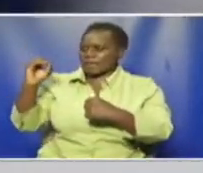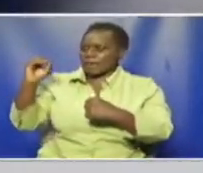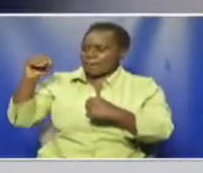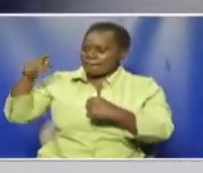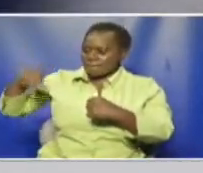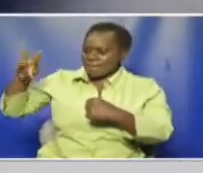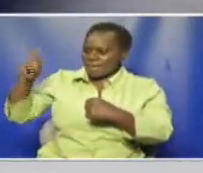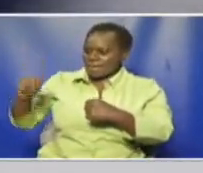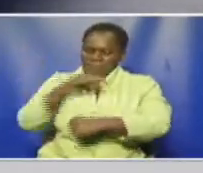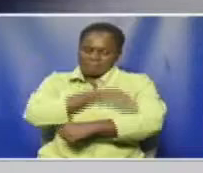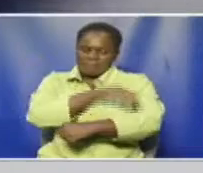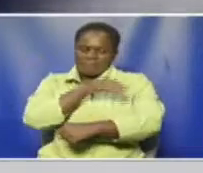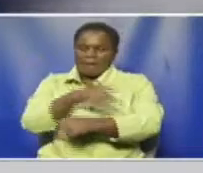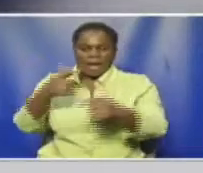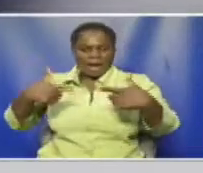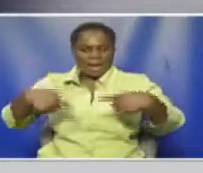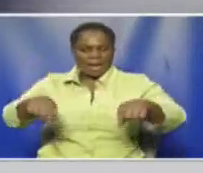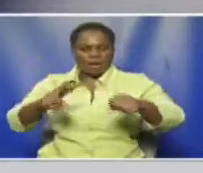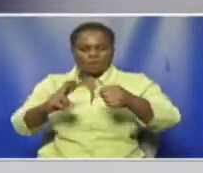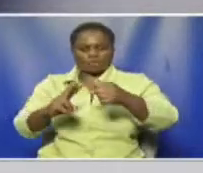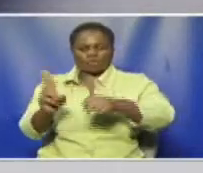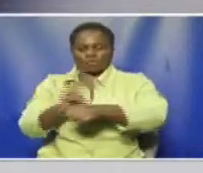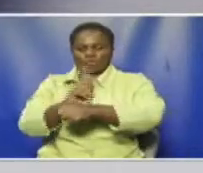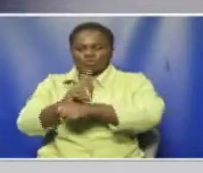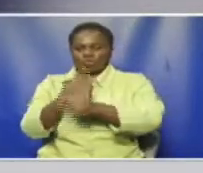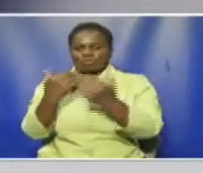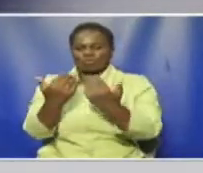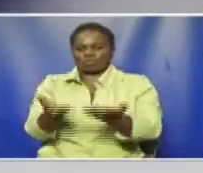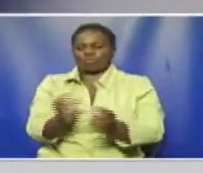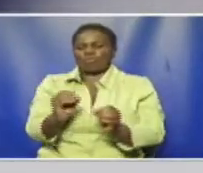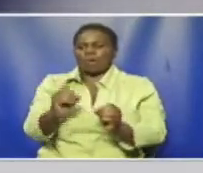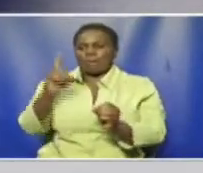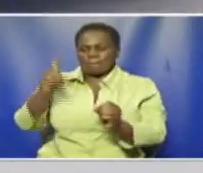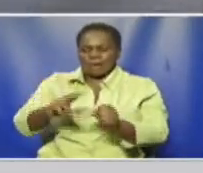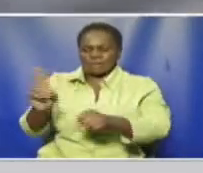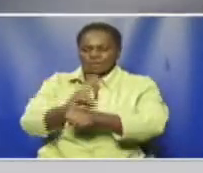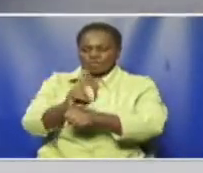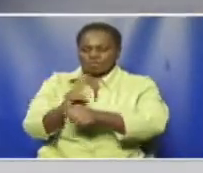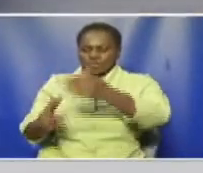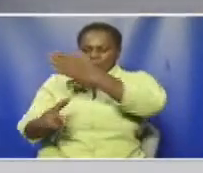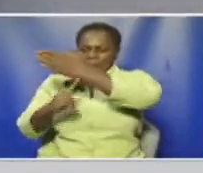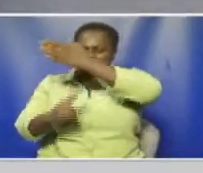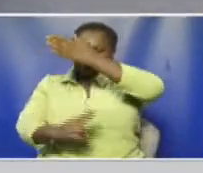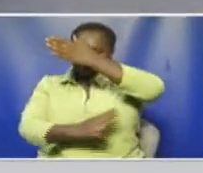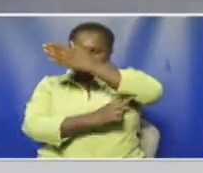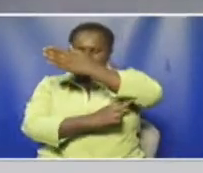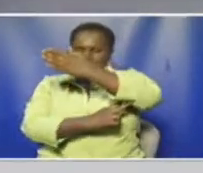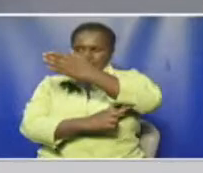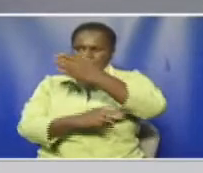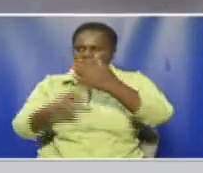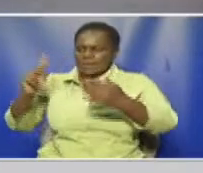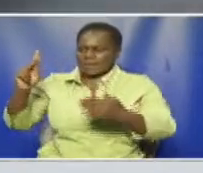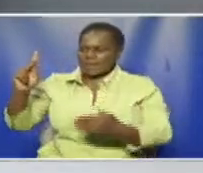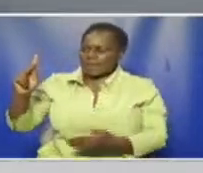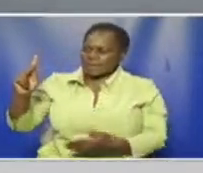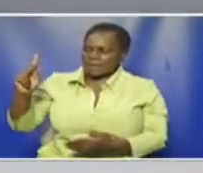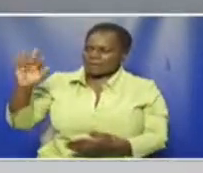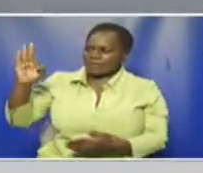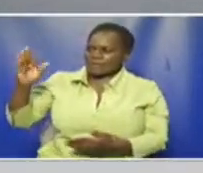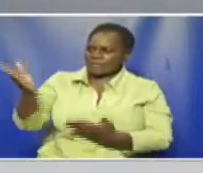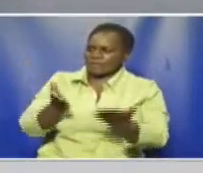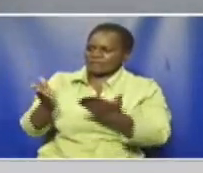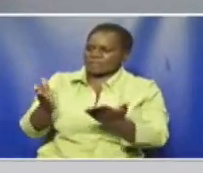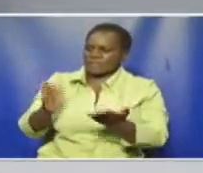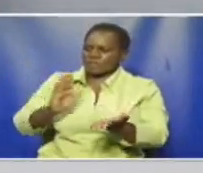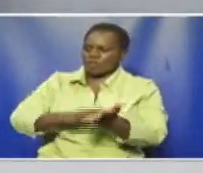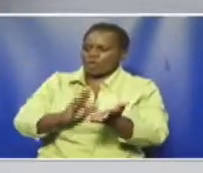p.m., pedestrians are not allowed to use the ferry route and have to use the floating bridge. The Kenya Ferry Services has not issued any